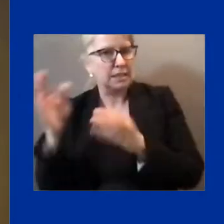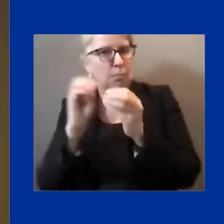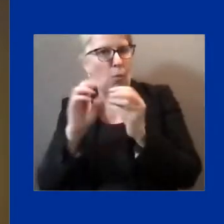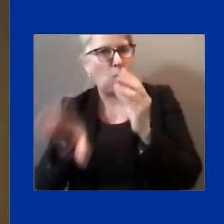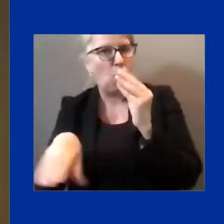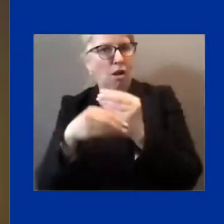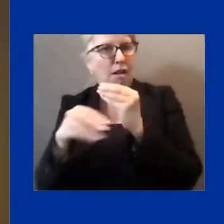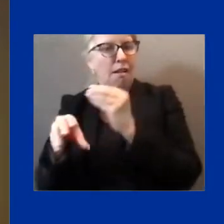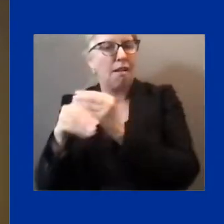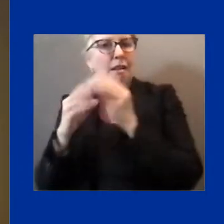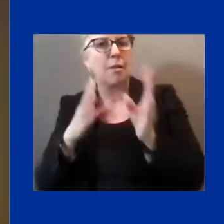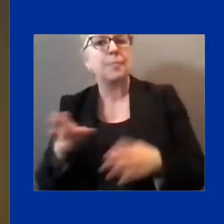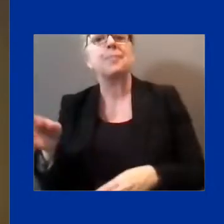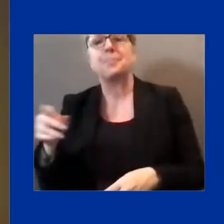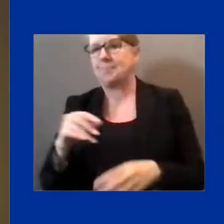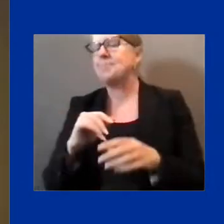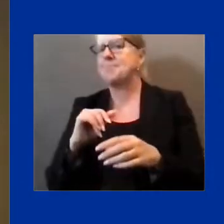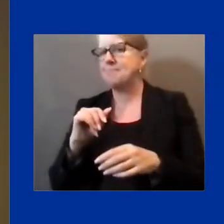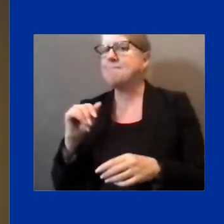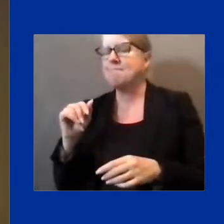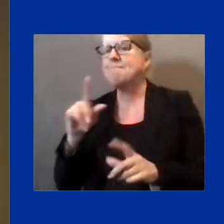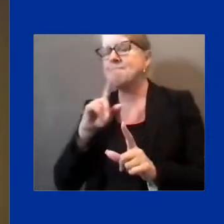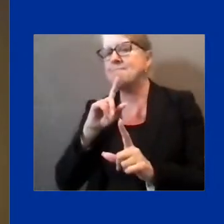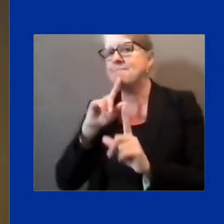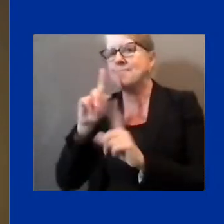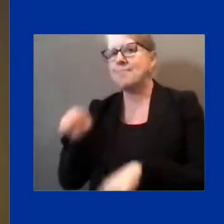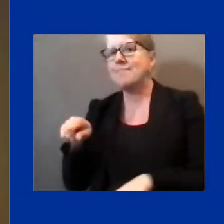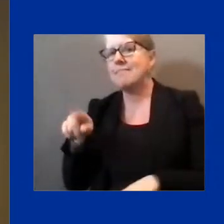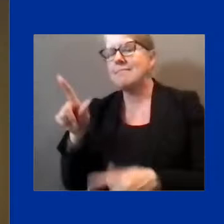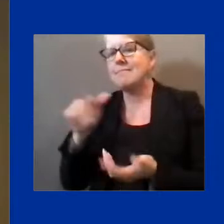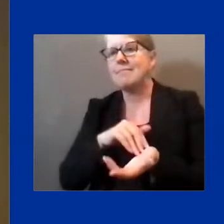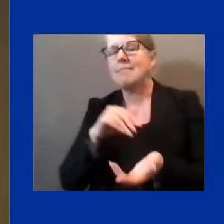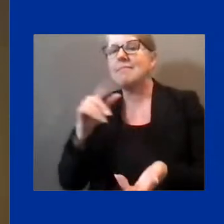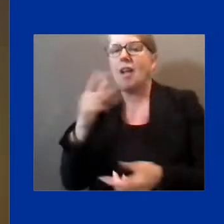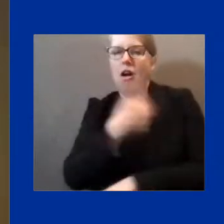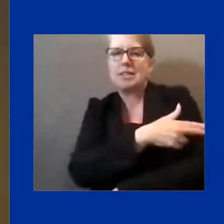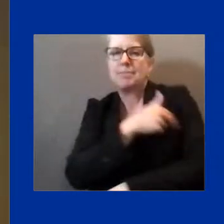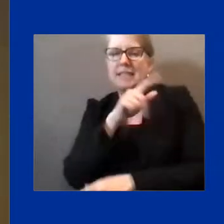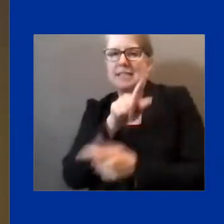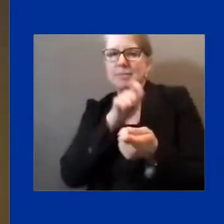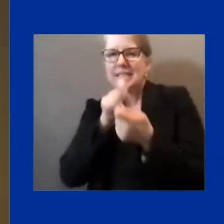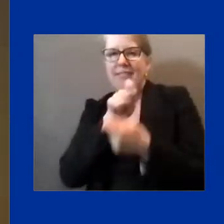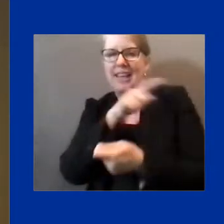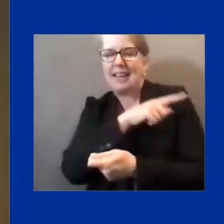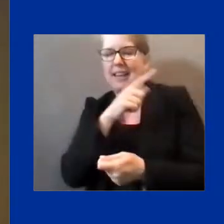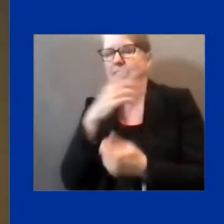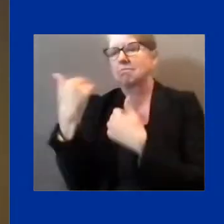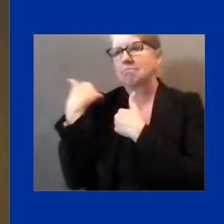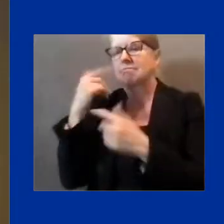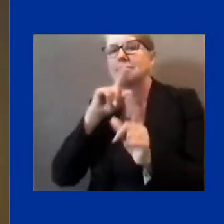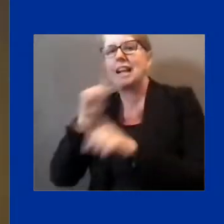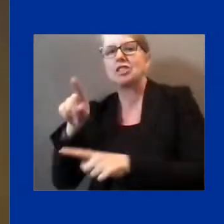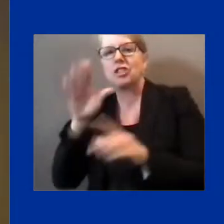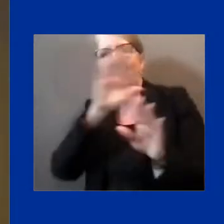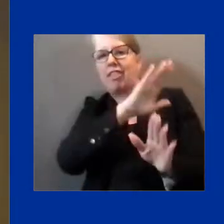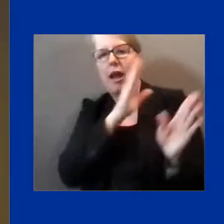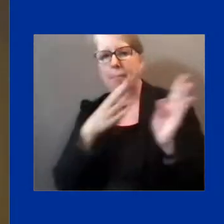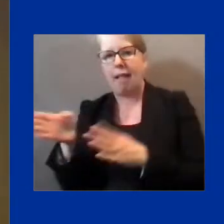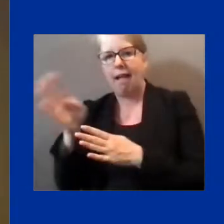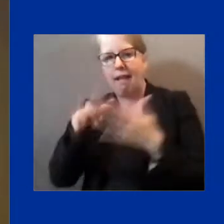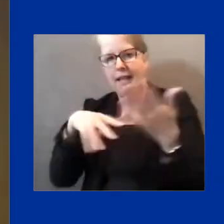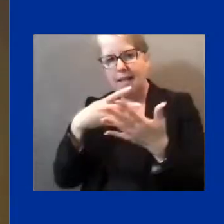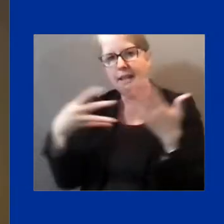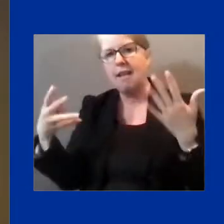that the hospitals are in the best position to answer specific questions about what they're planning. My understanding